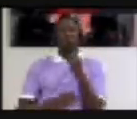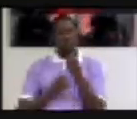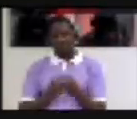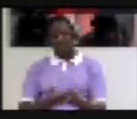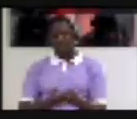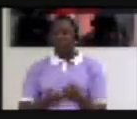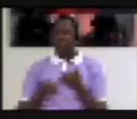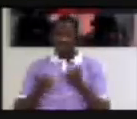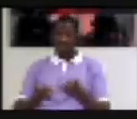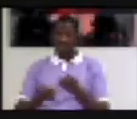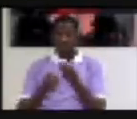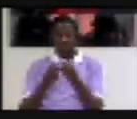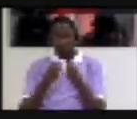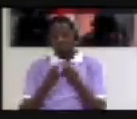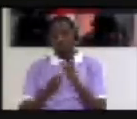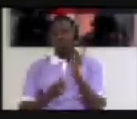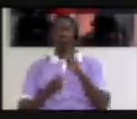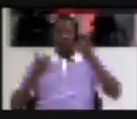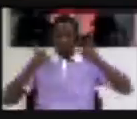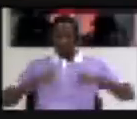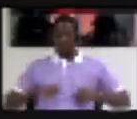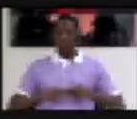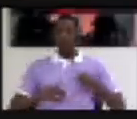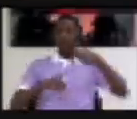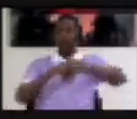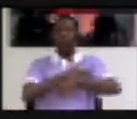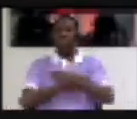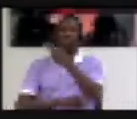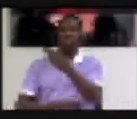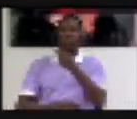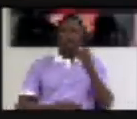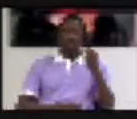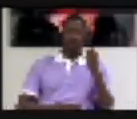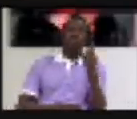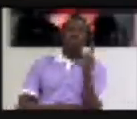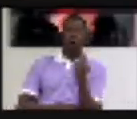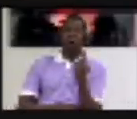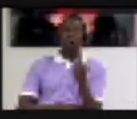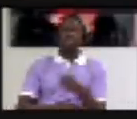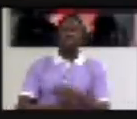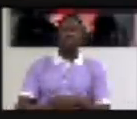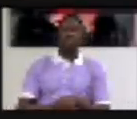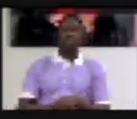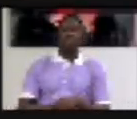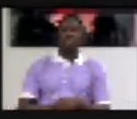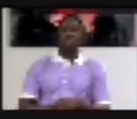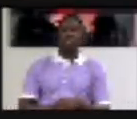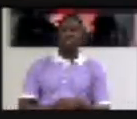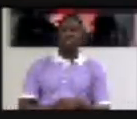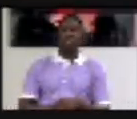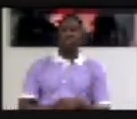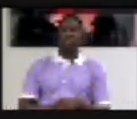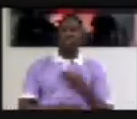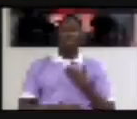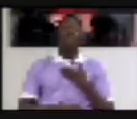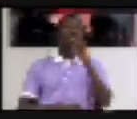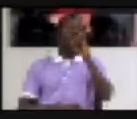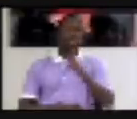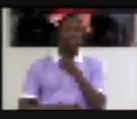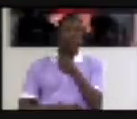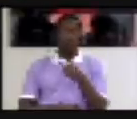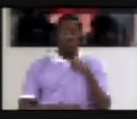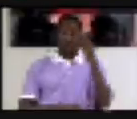In 2001, as you may know, some constituency